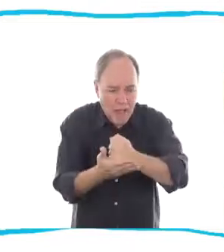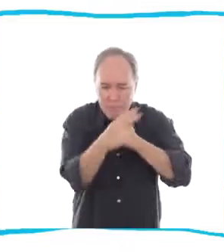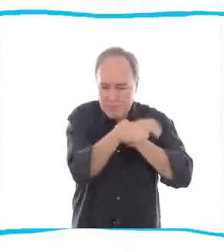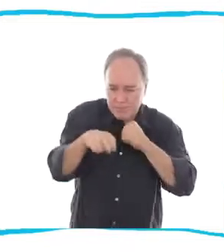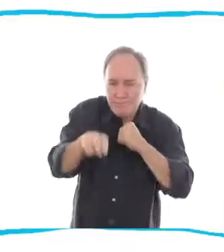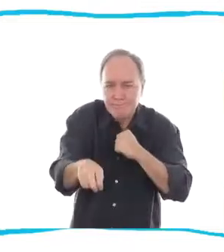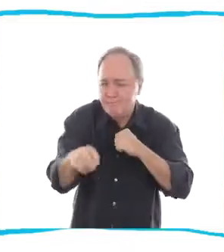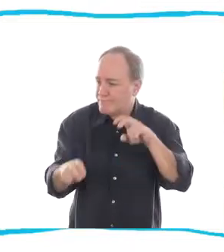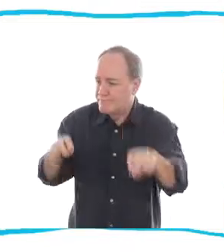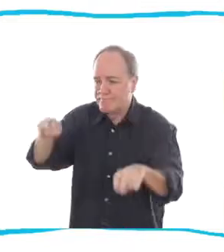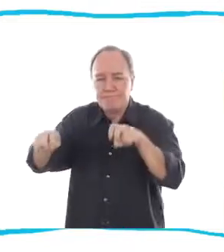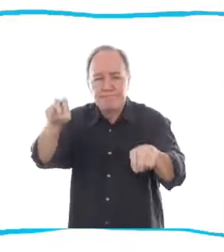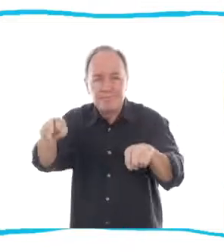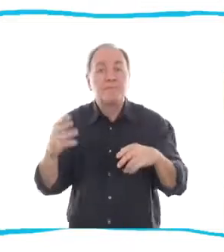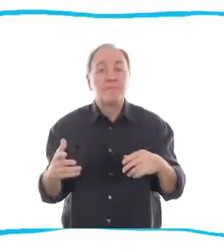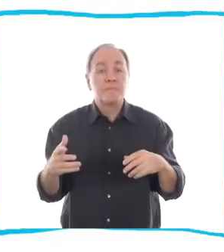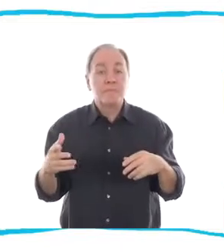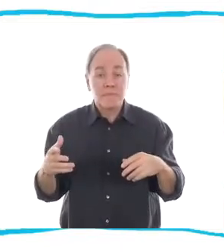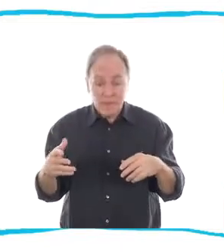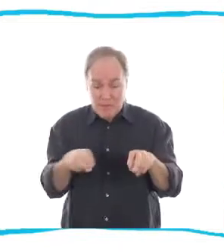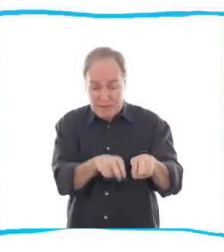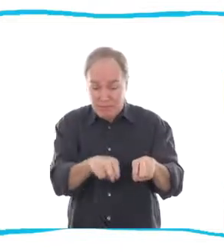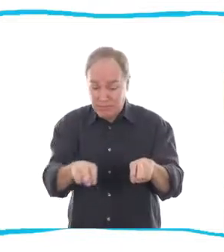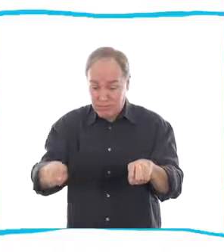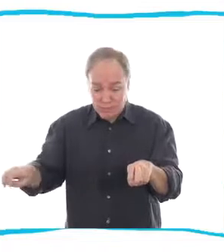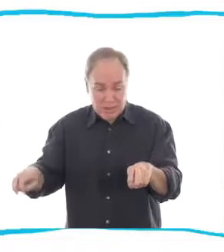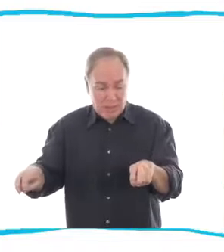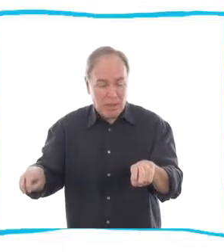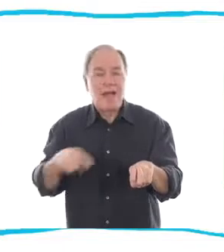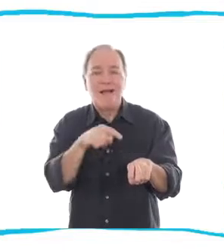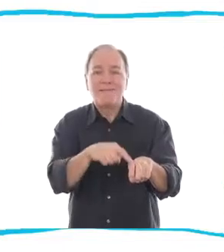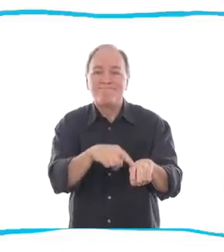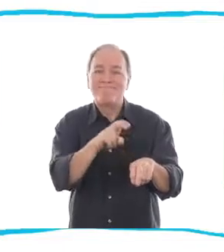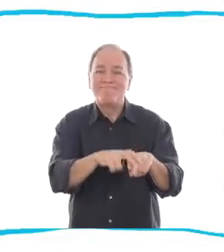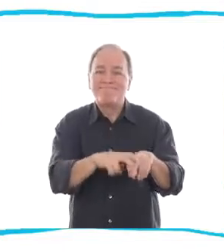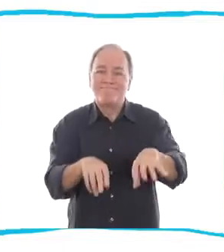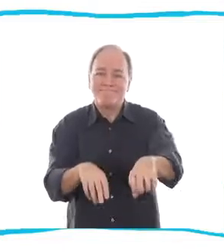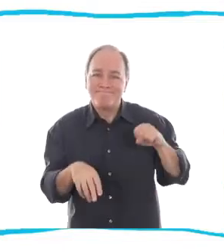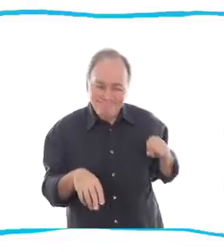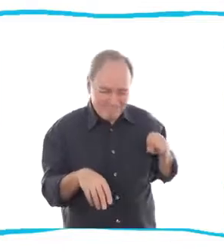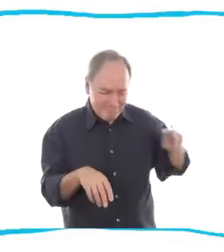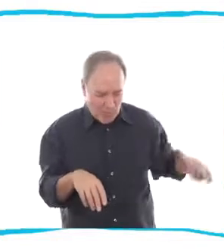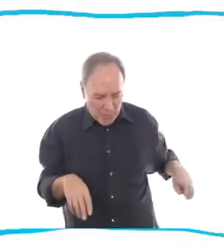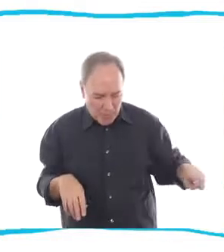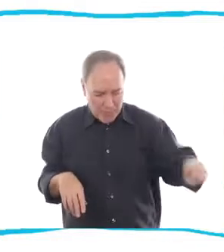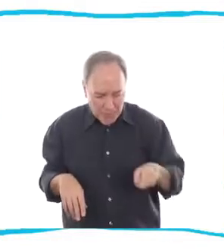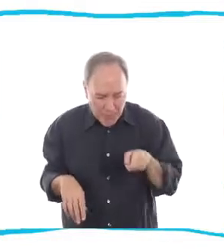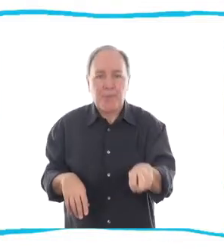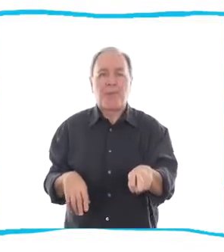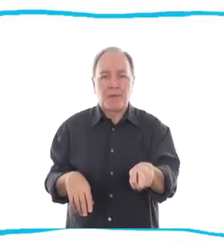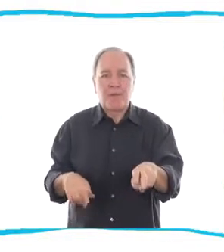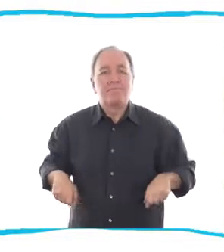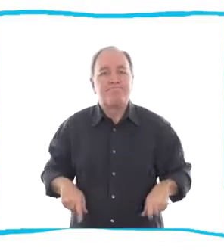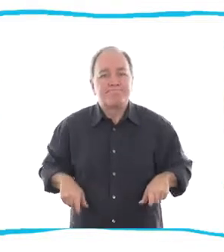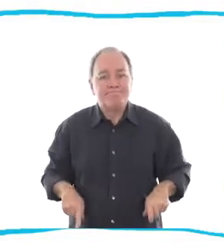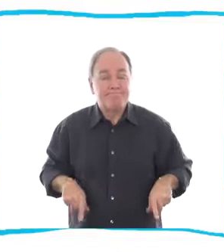and seat persons with disabilities. For example, wheelchair seating should always be at the end of the aisle, where you remove the chair